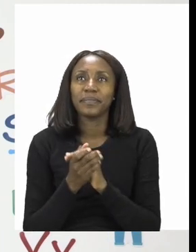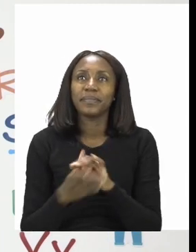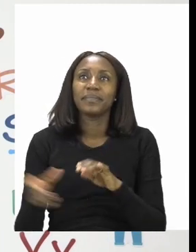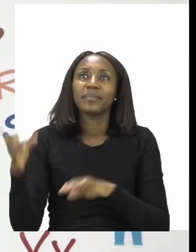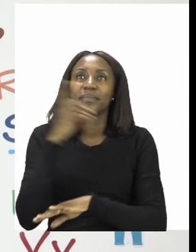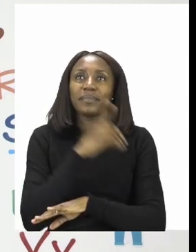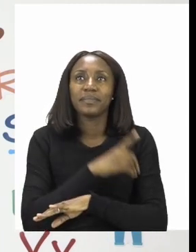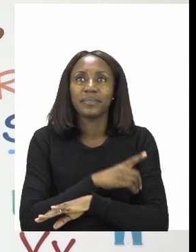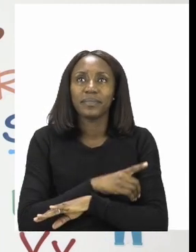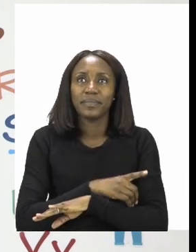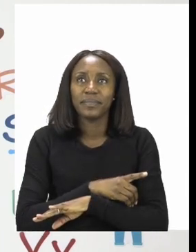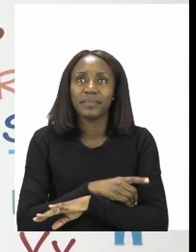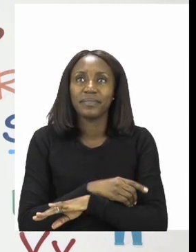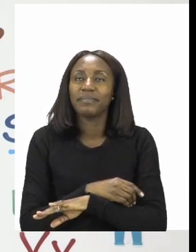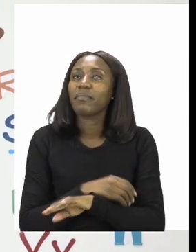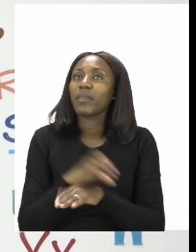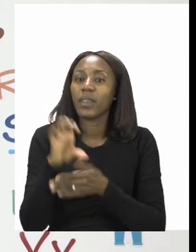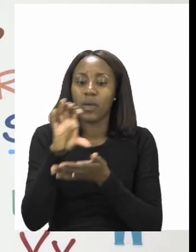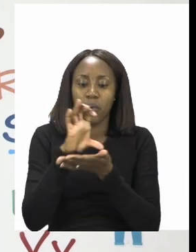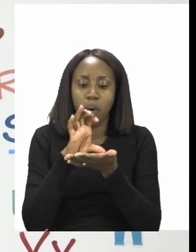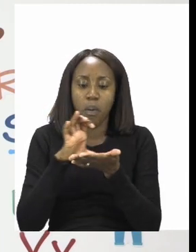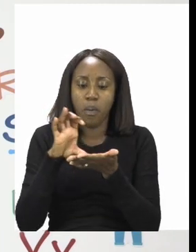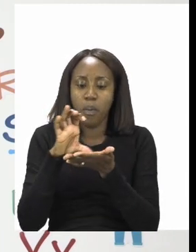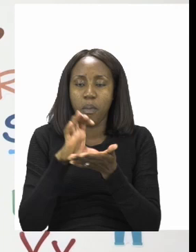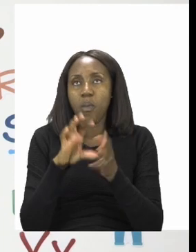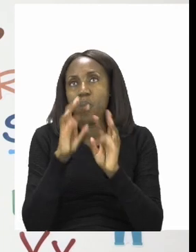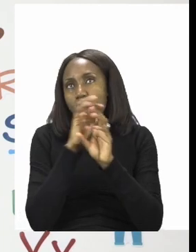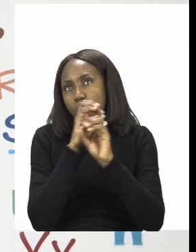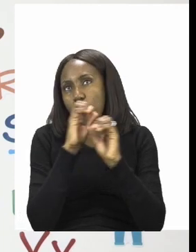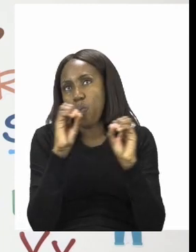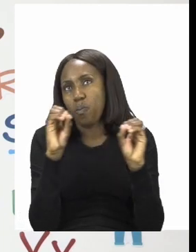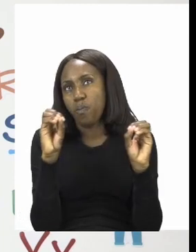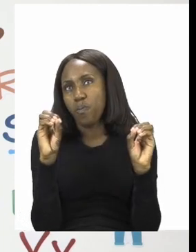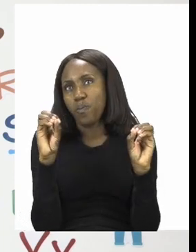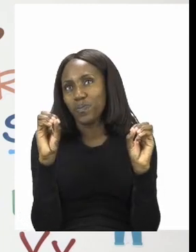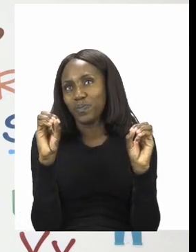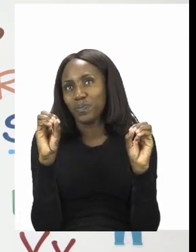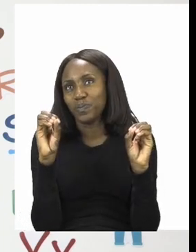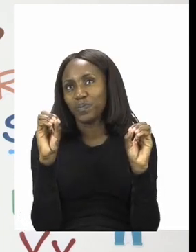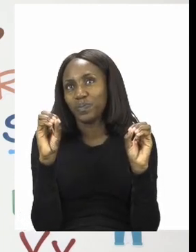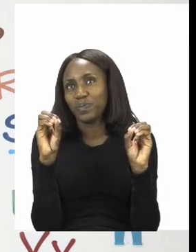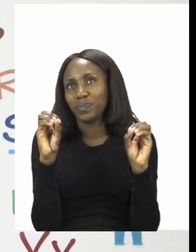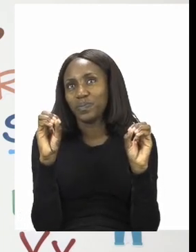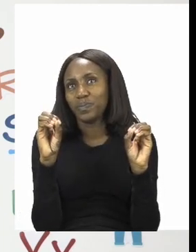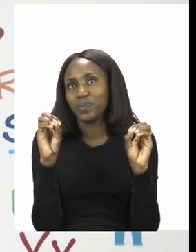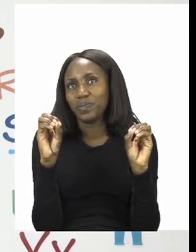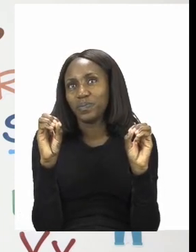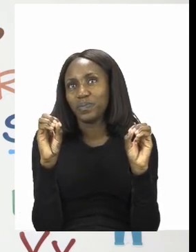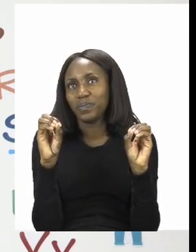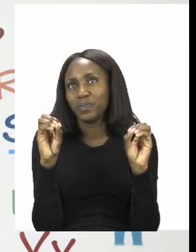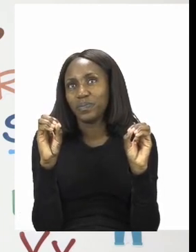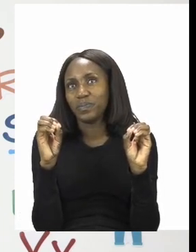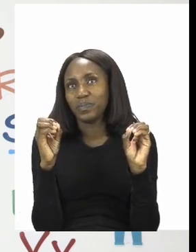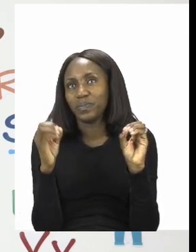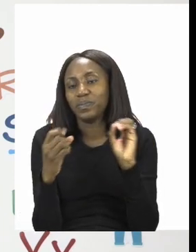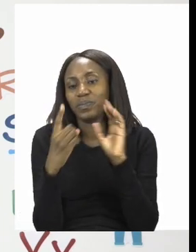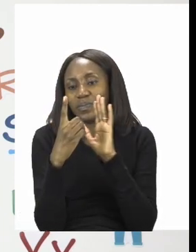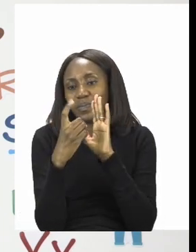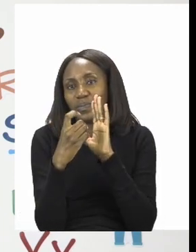Sanitize every day so the germs can stay away.